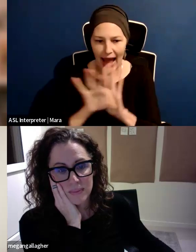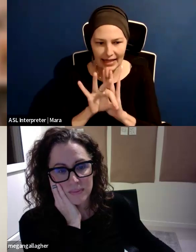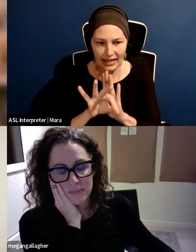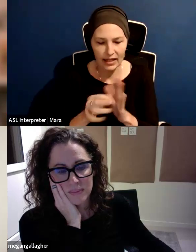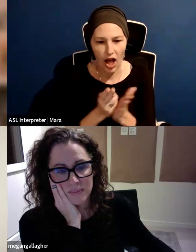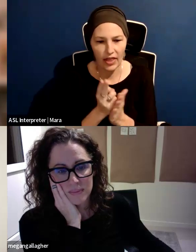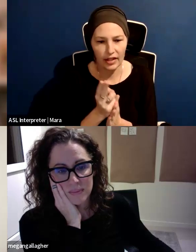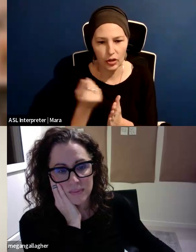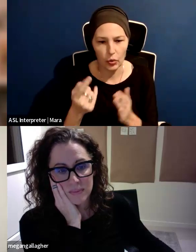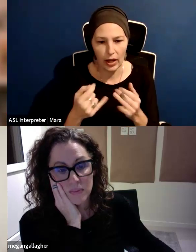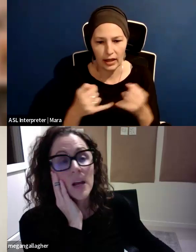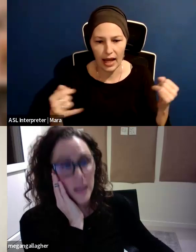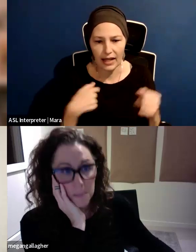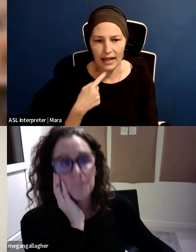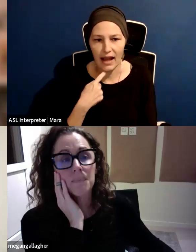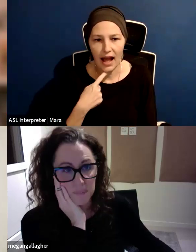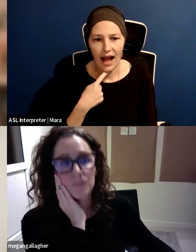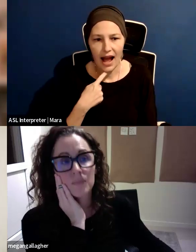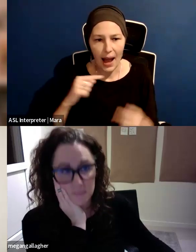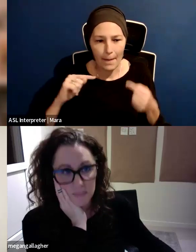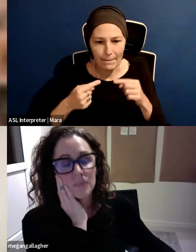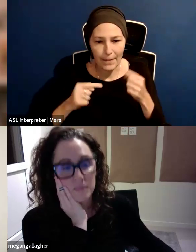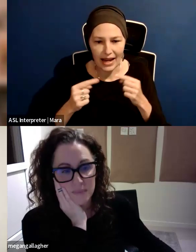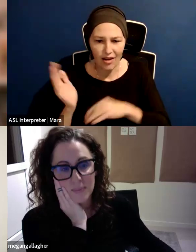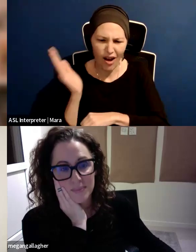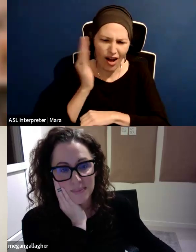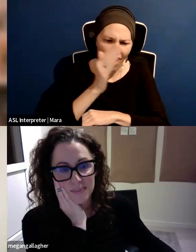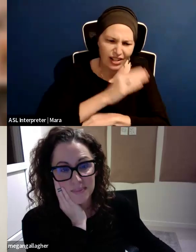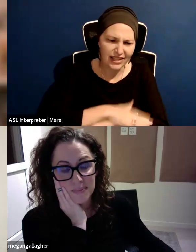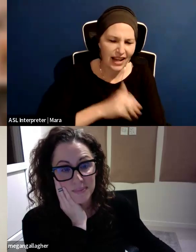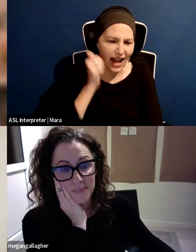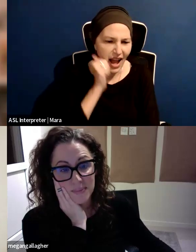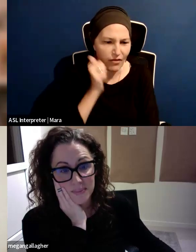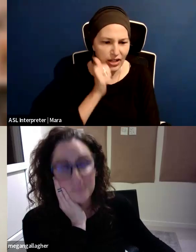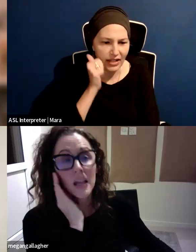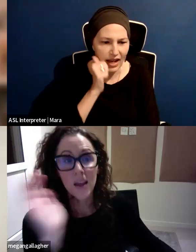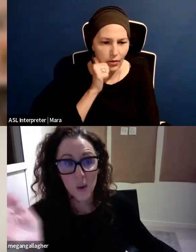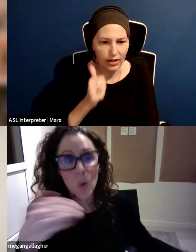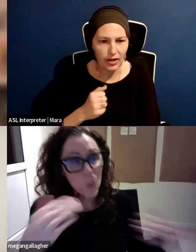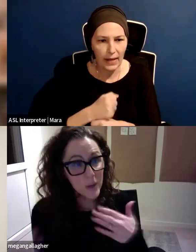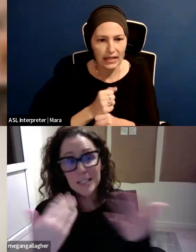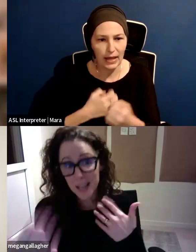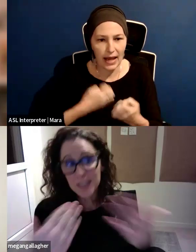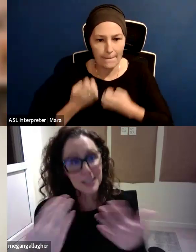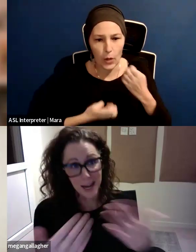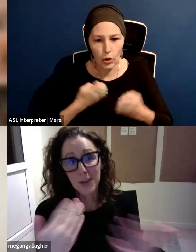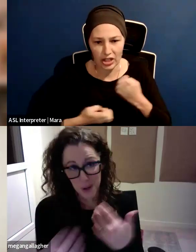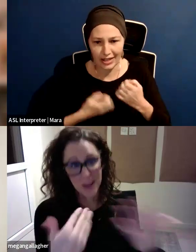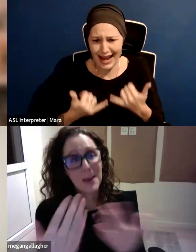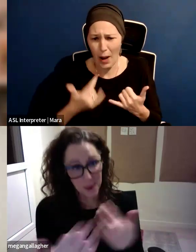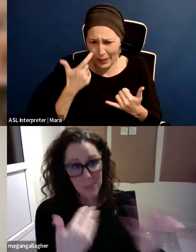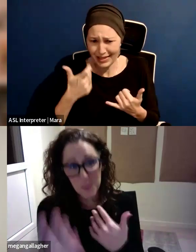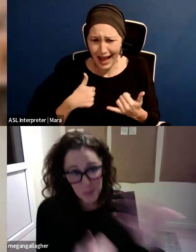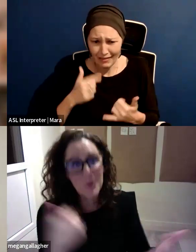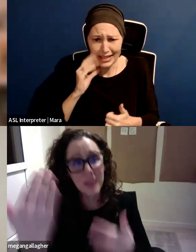where I say, I'm in pain all day, every day. But it makes me emotional right now because I am in pain all day, like I have We chronic pain and discussed like, the